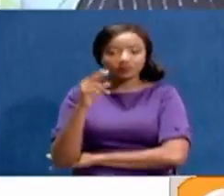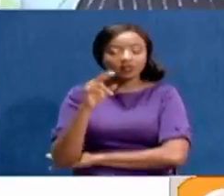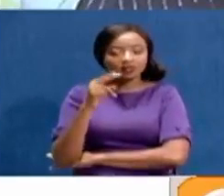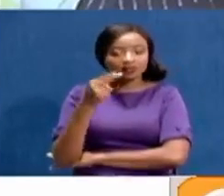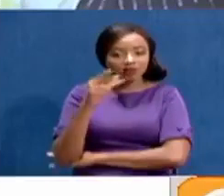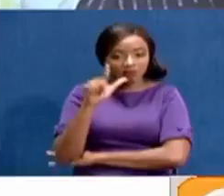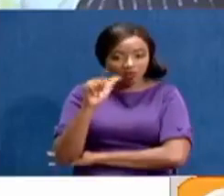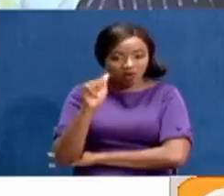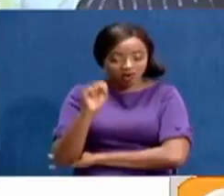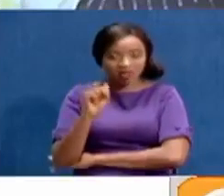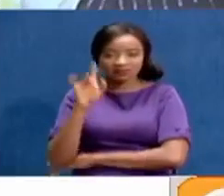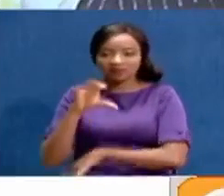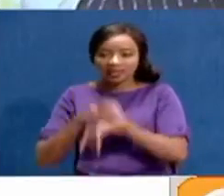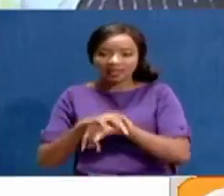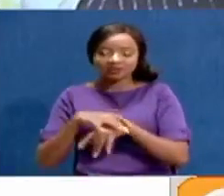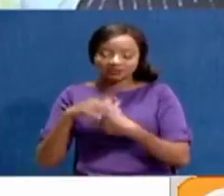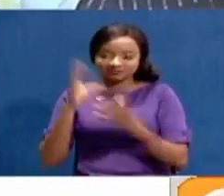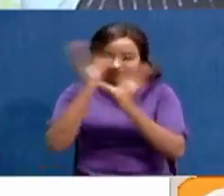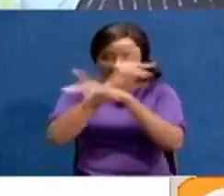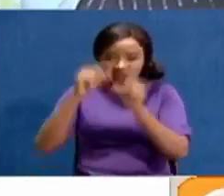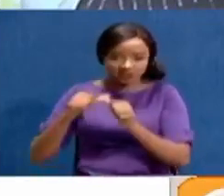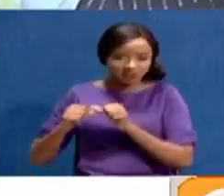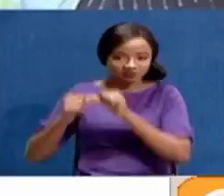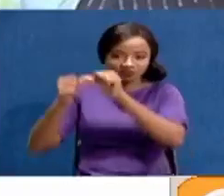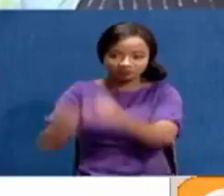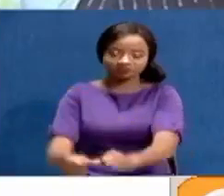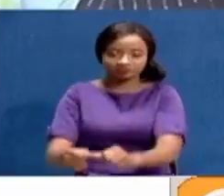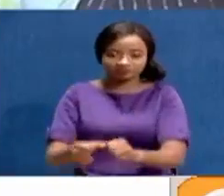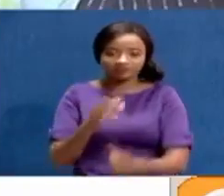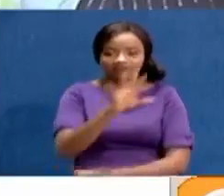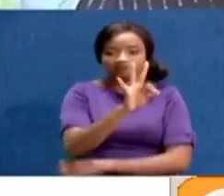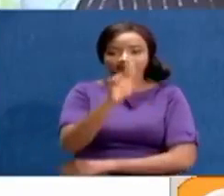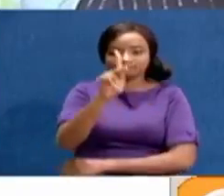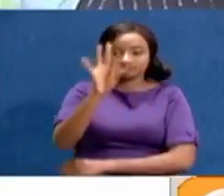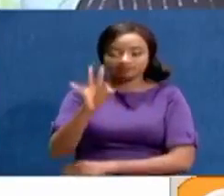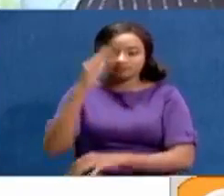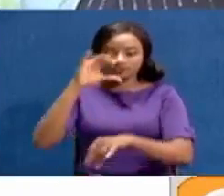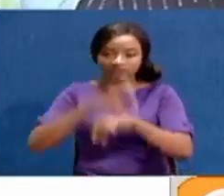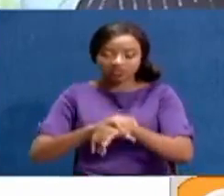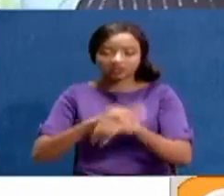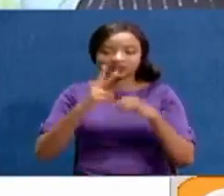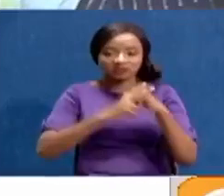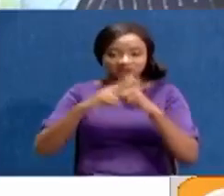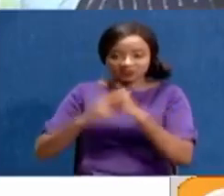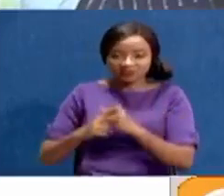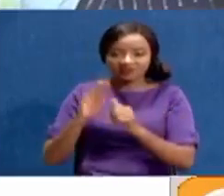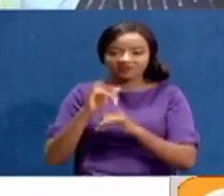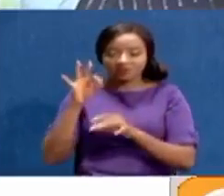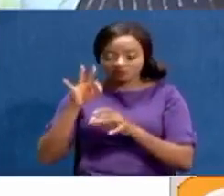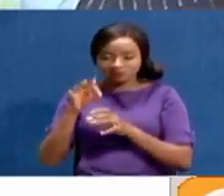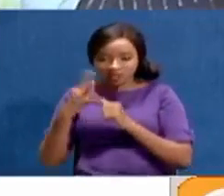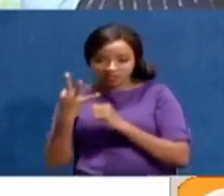finally retained the FKF presidency in a landslide victory, bagging 77 votes out of a